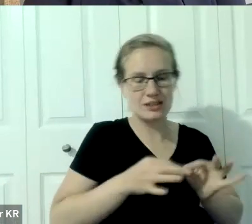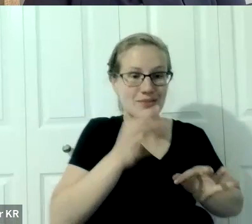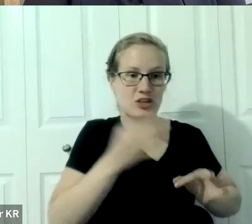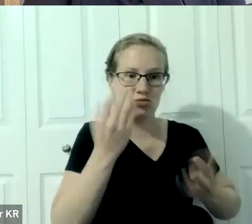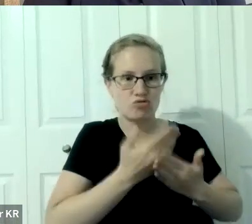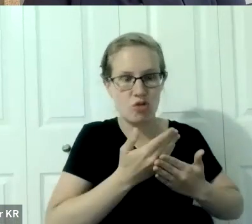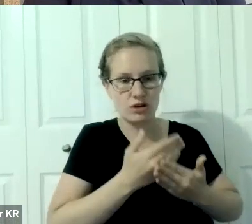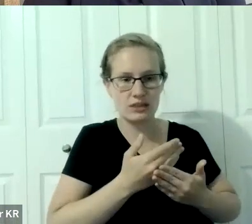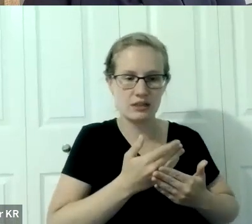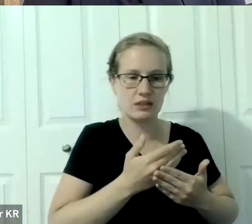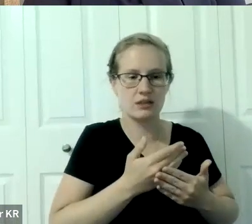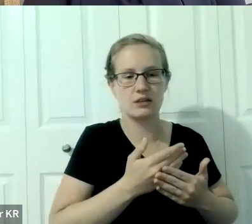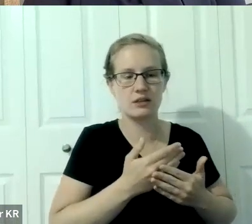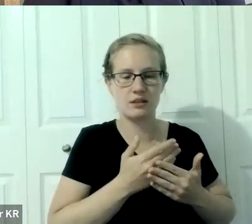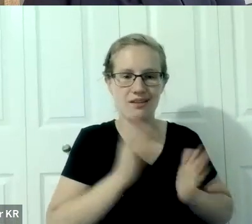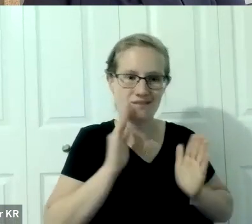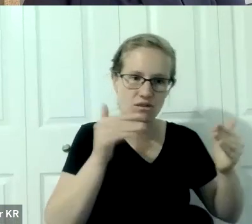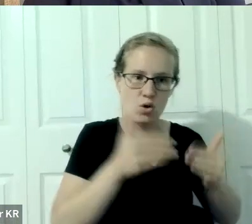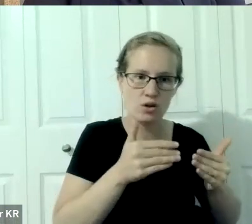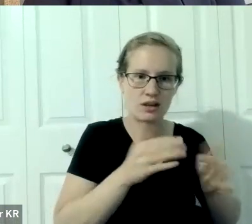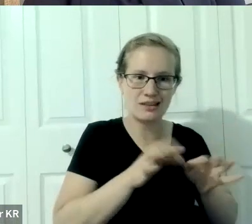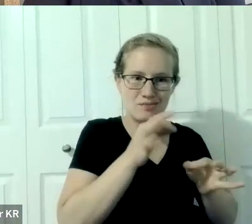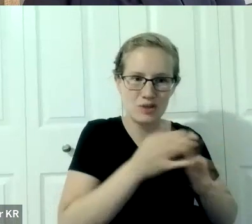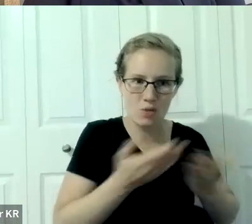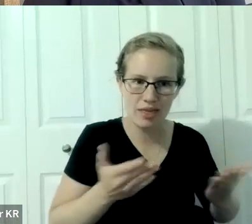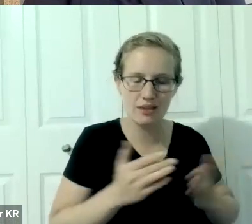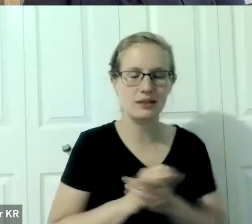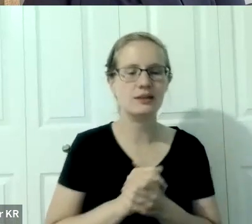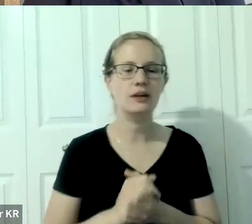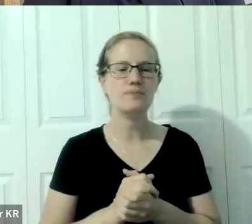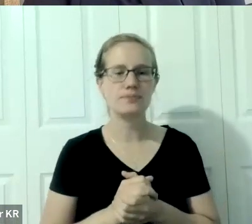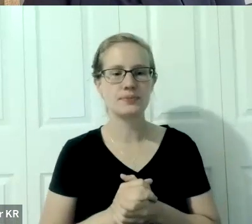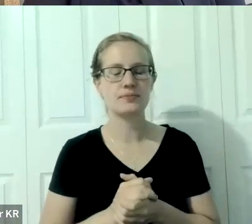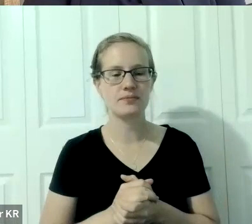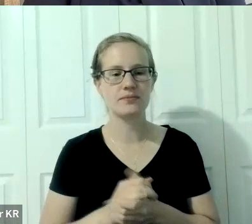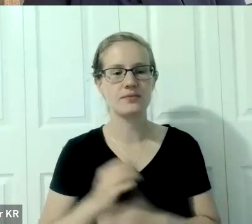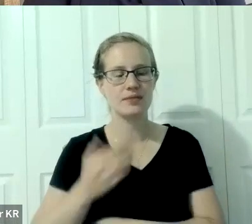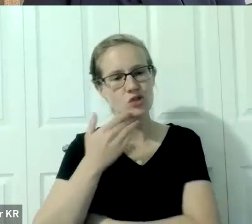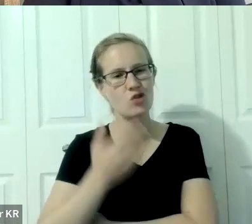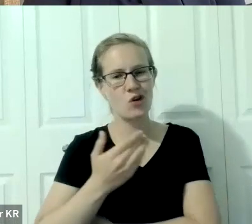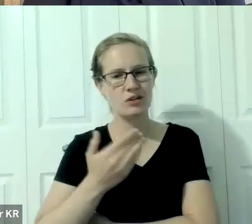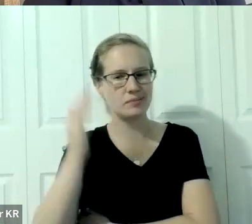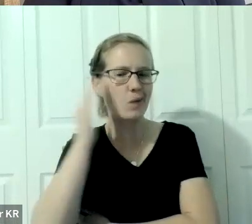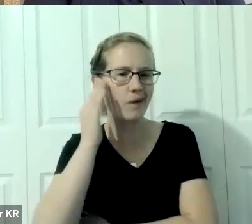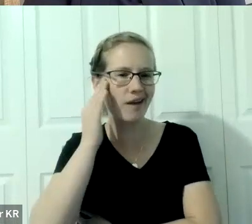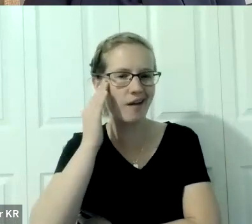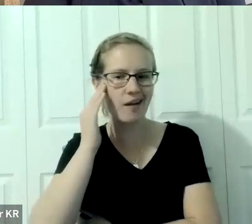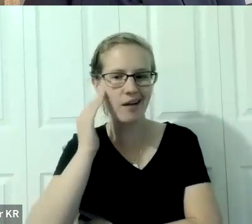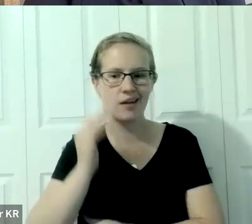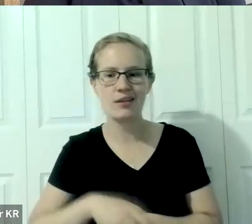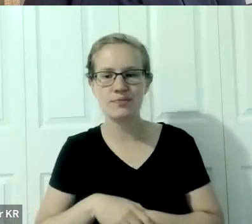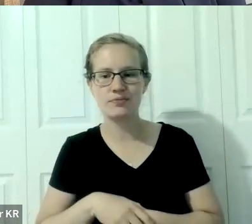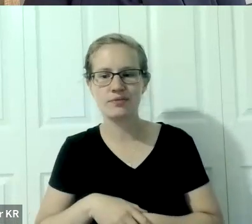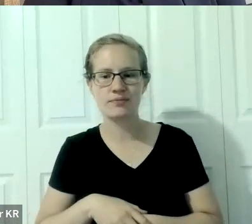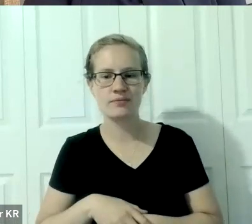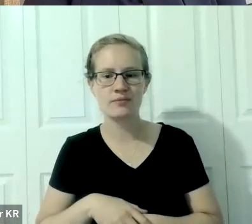or sort of just kind of zeroes in on spiritual matters. And that's probably a good thing to be aware of is that depression, if you